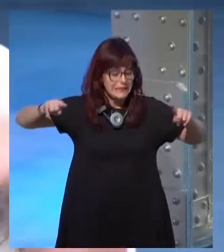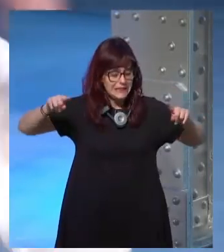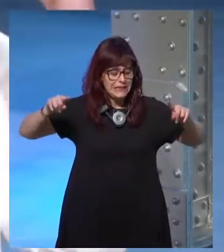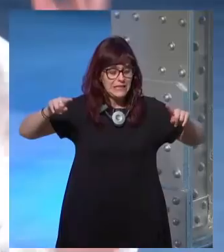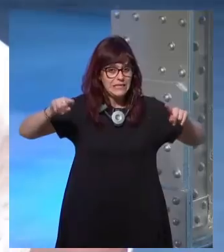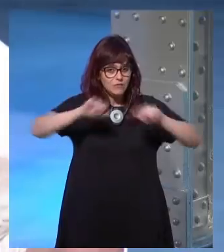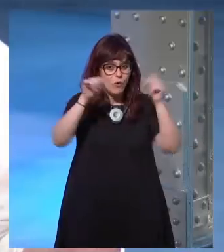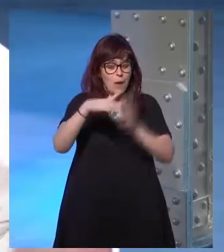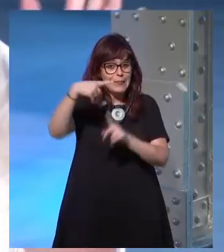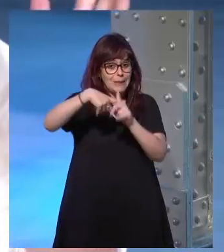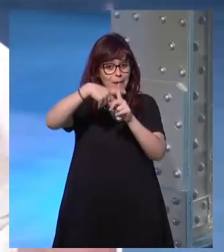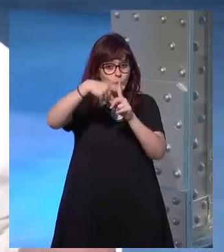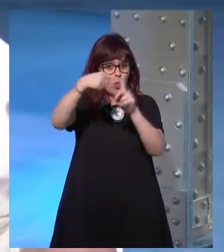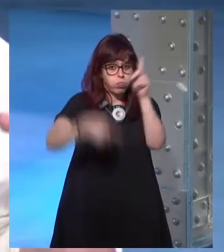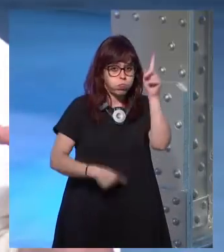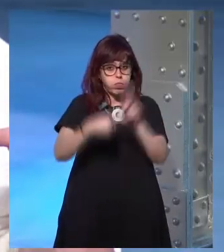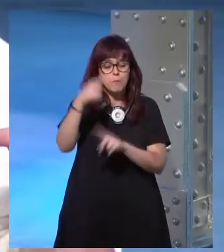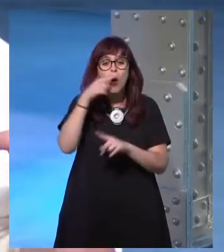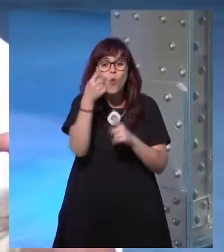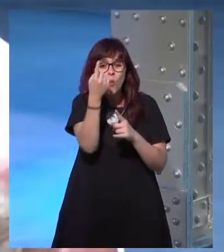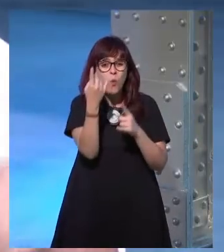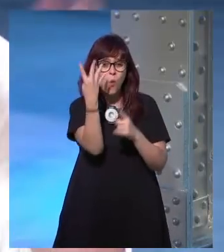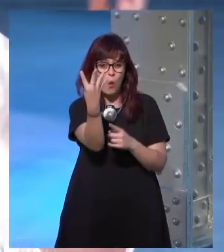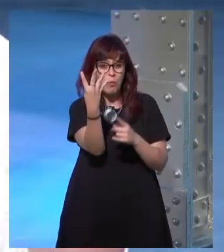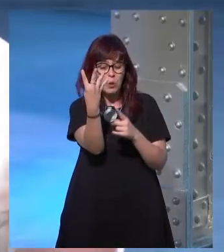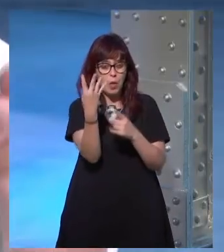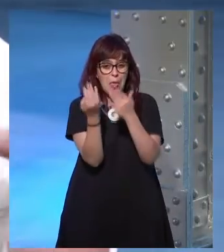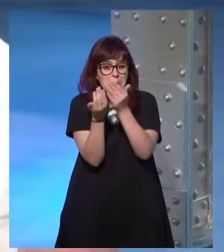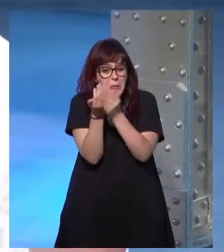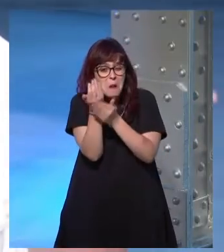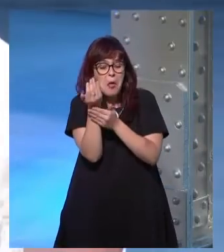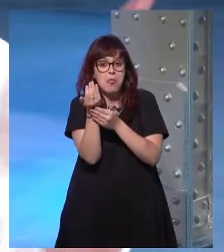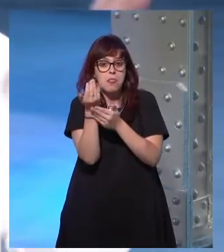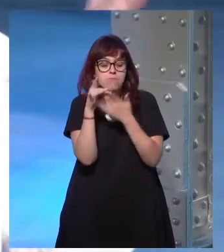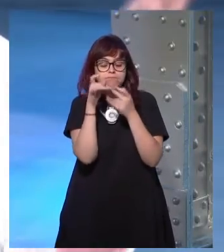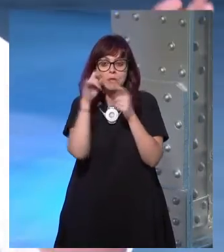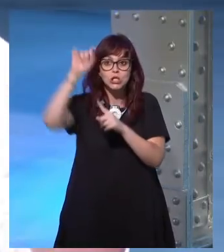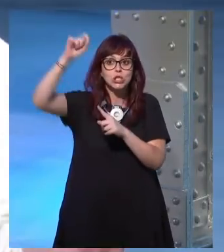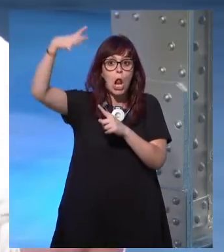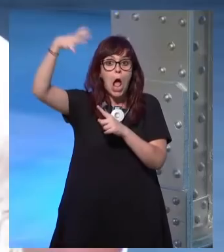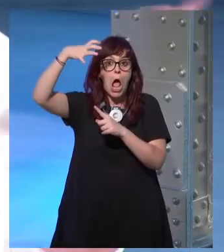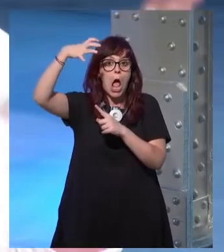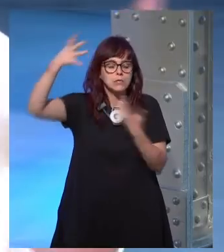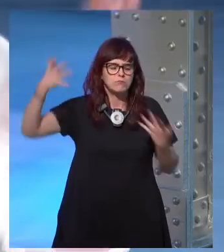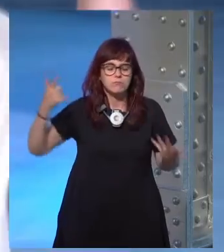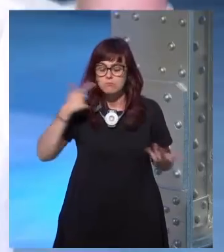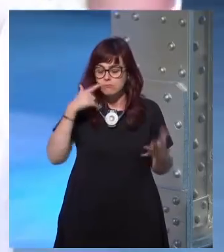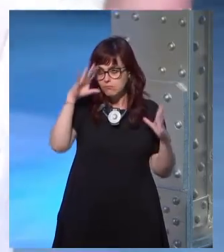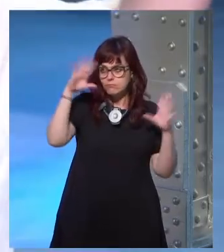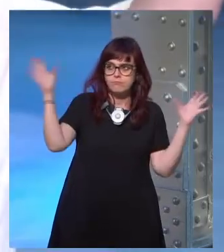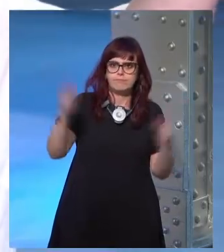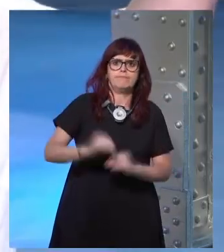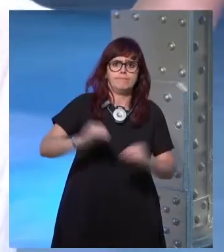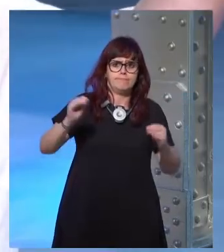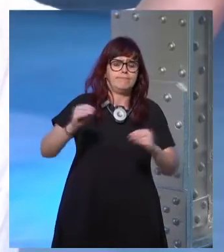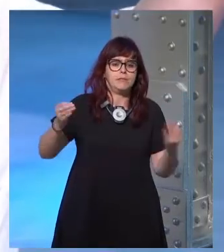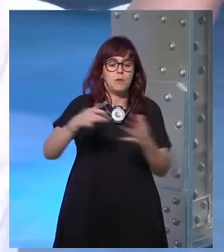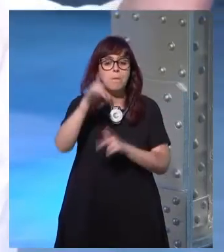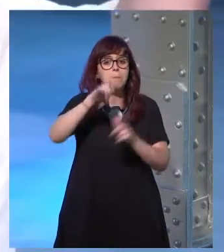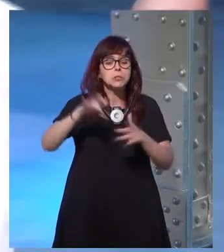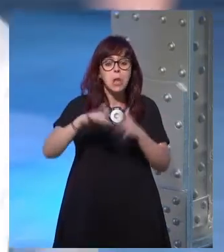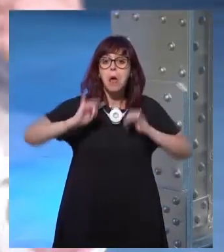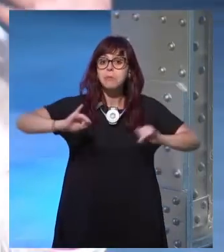everybody's, it's fascinating. And you see moose all the time just walking around. And these giant animals,